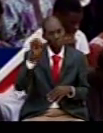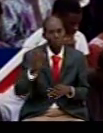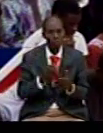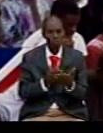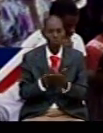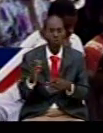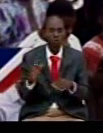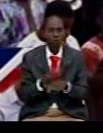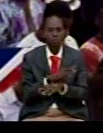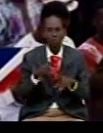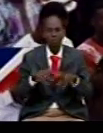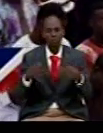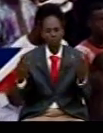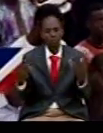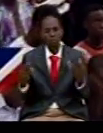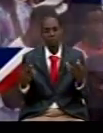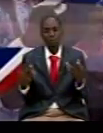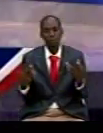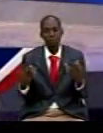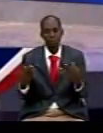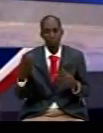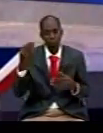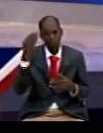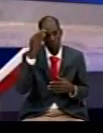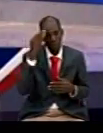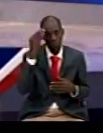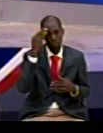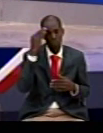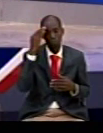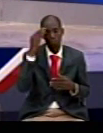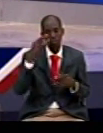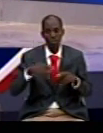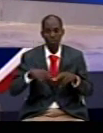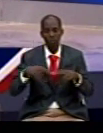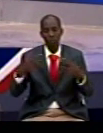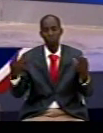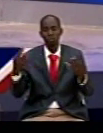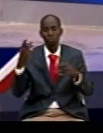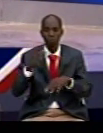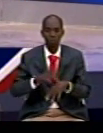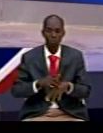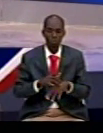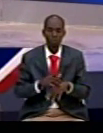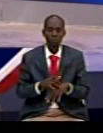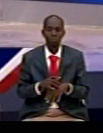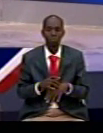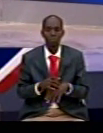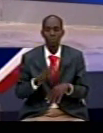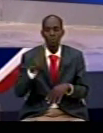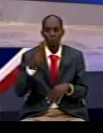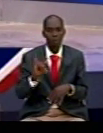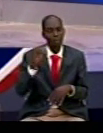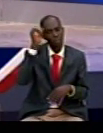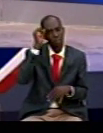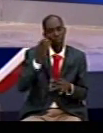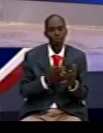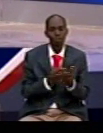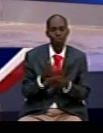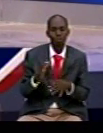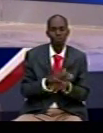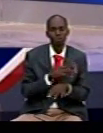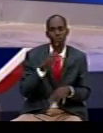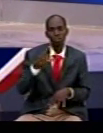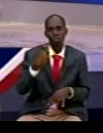truthful revelation. When it happened, only Christ and the woman